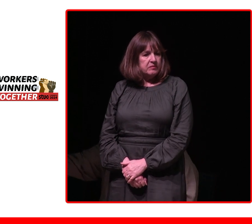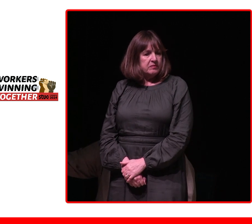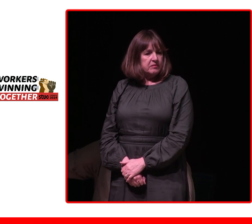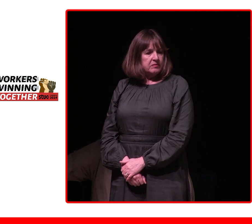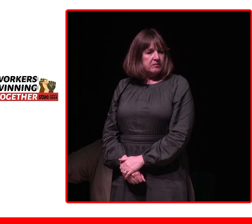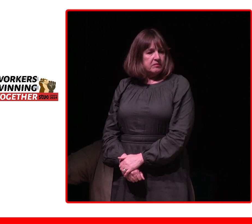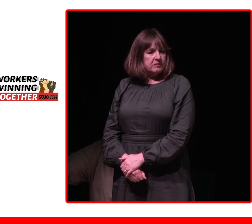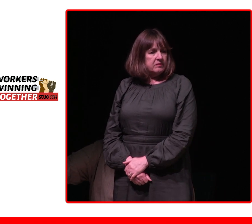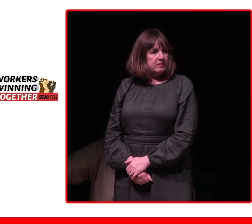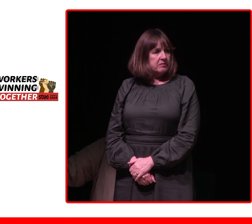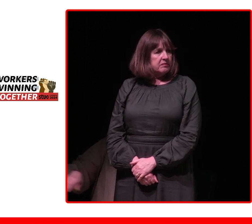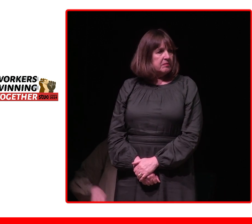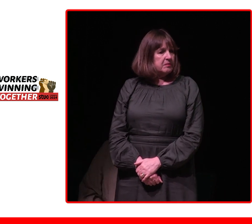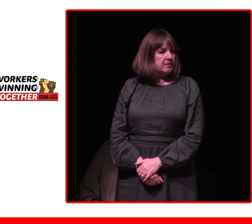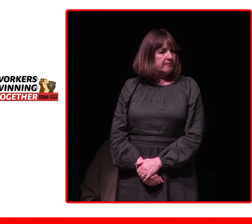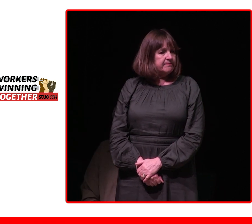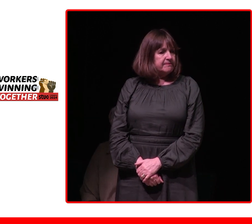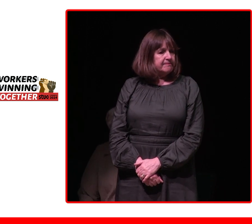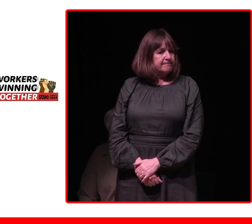Thank you.